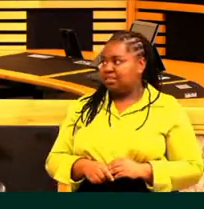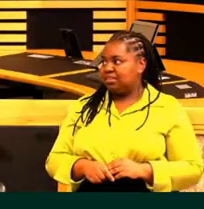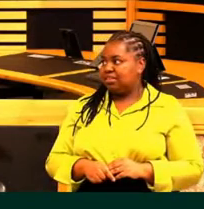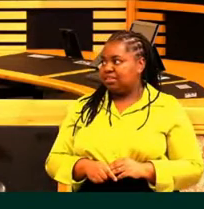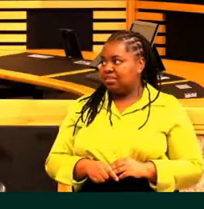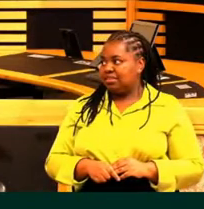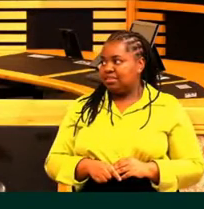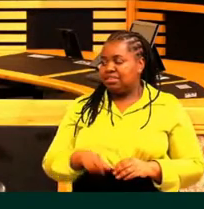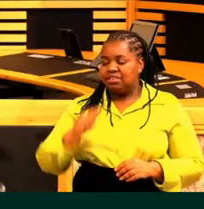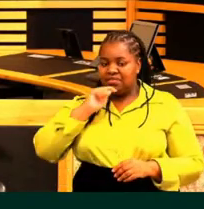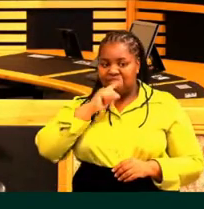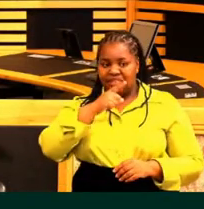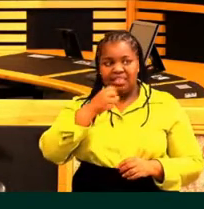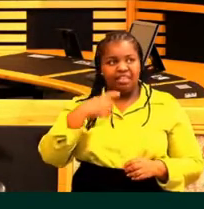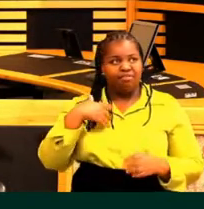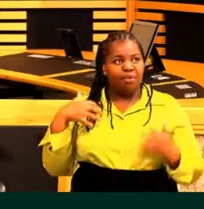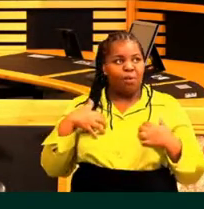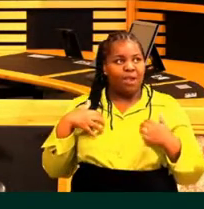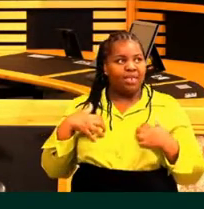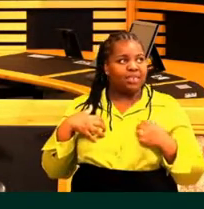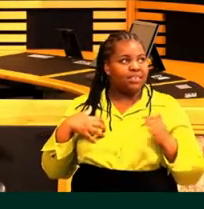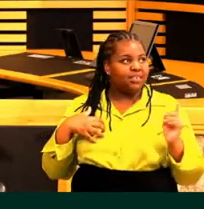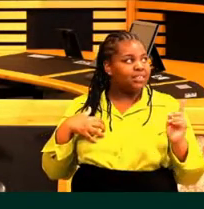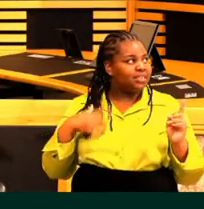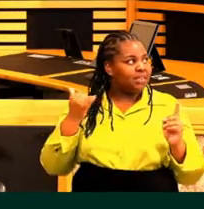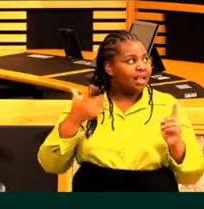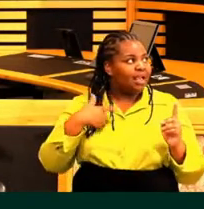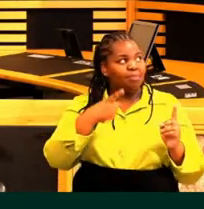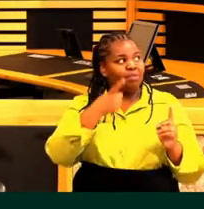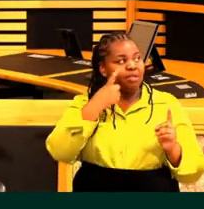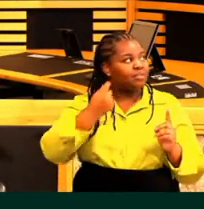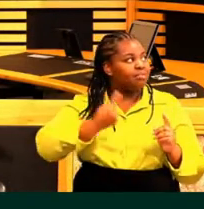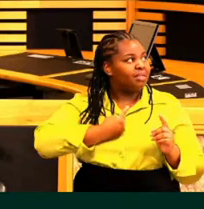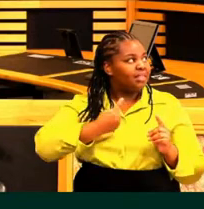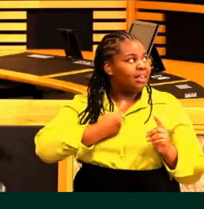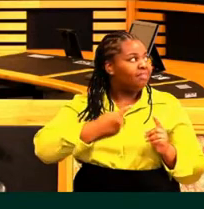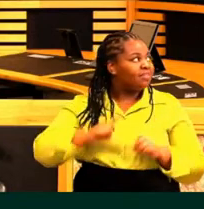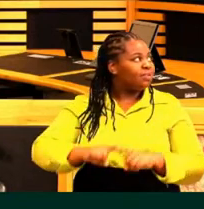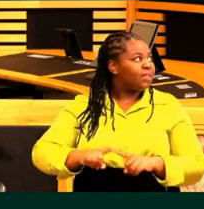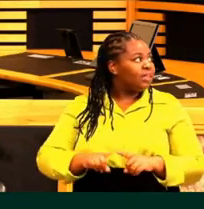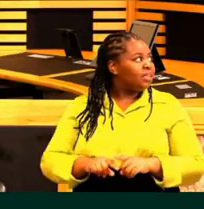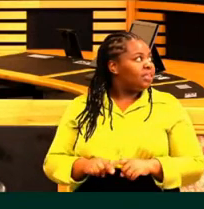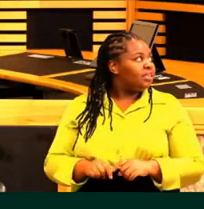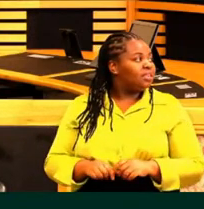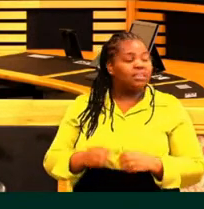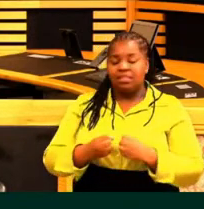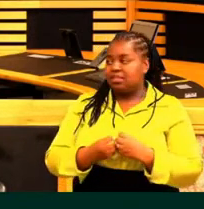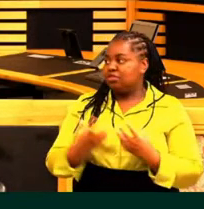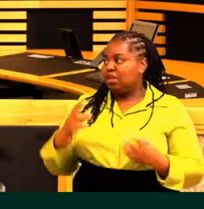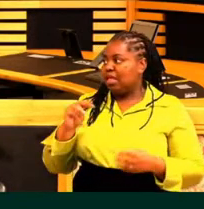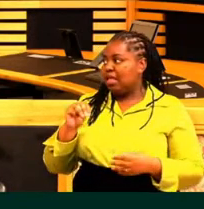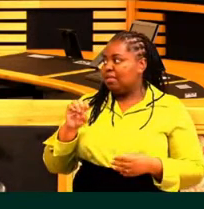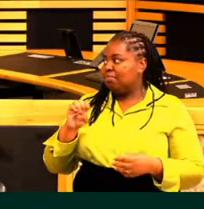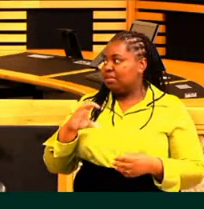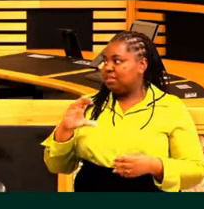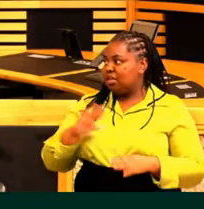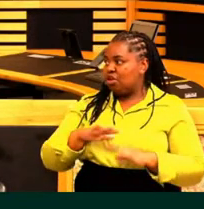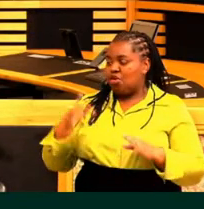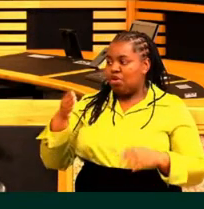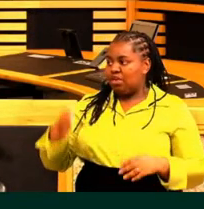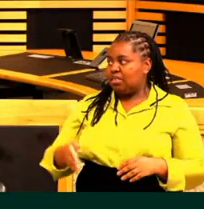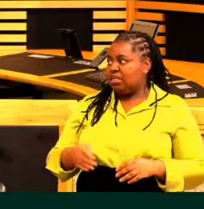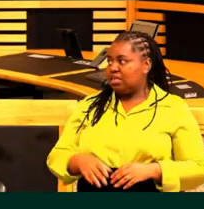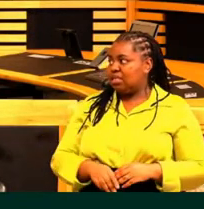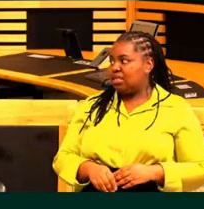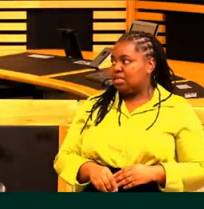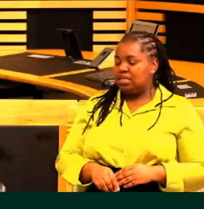worries me and I'm just asking myself as well so many amazes that are not here